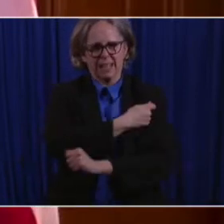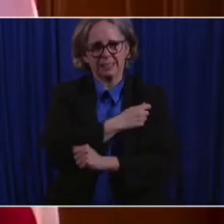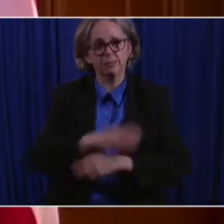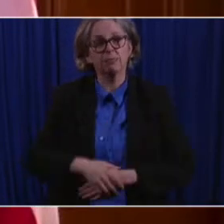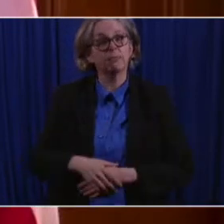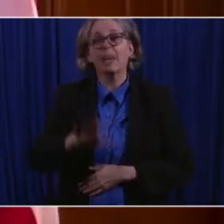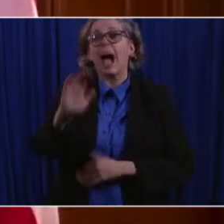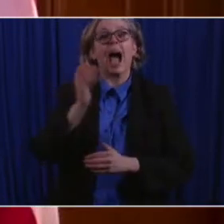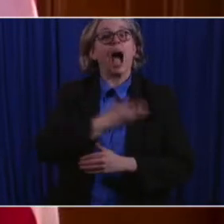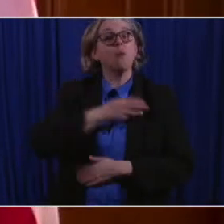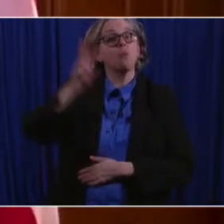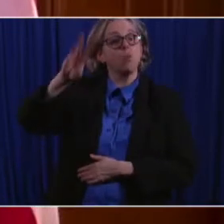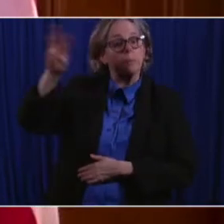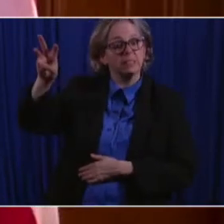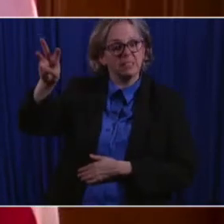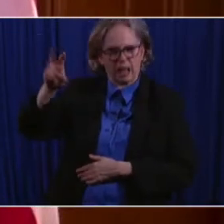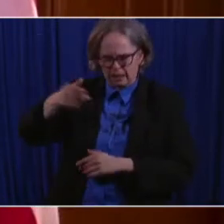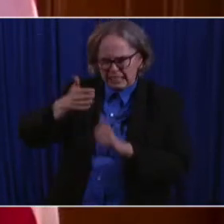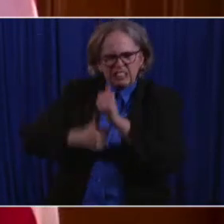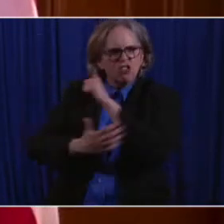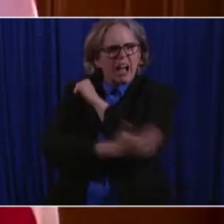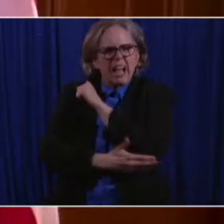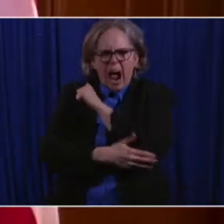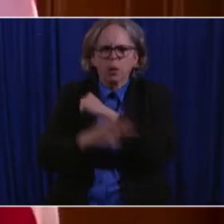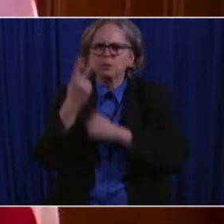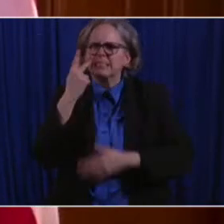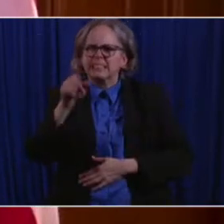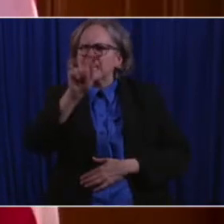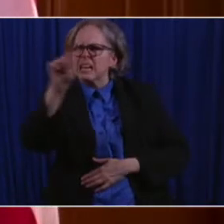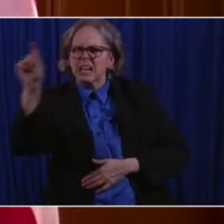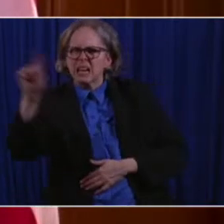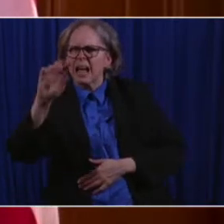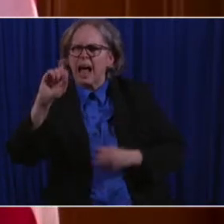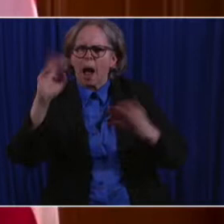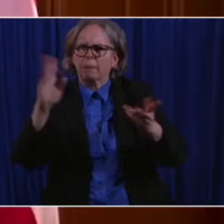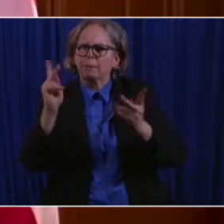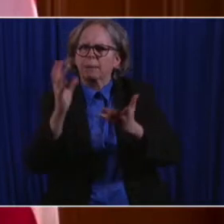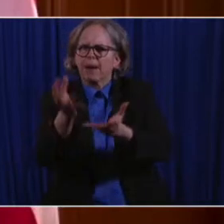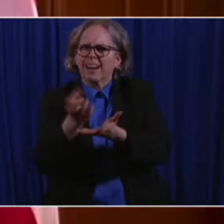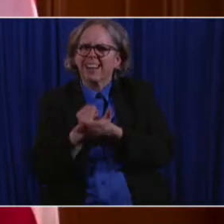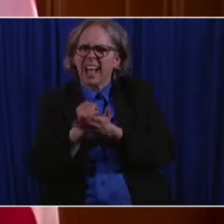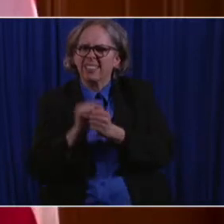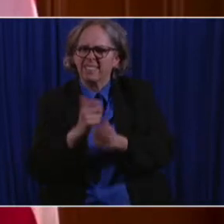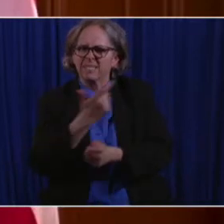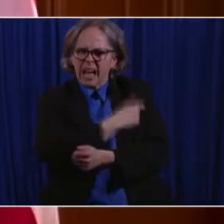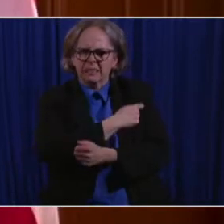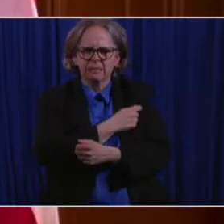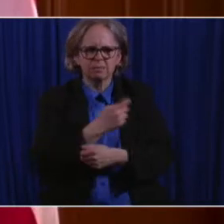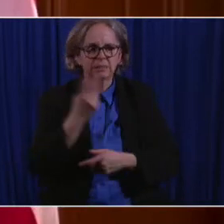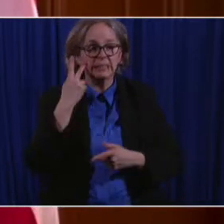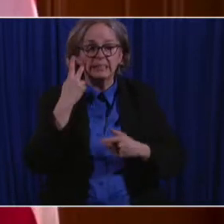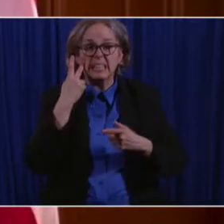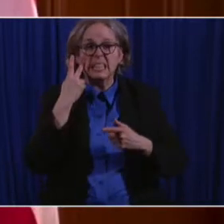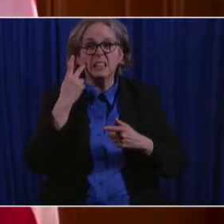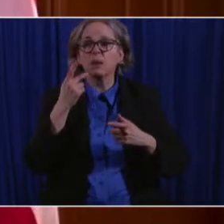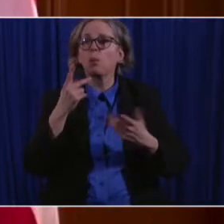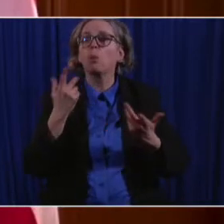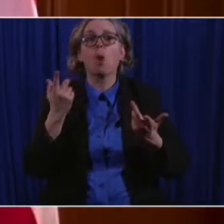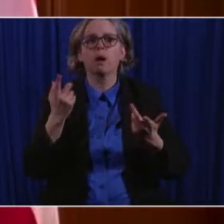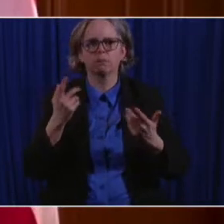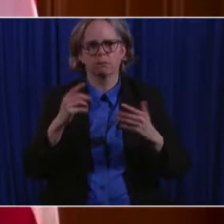it. And you can see a great disparity. Holmes County is the lowest,